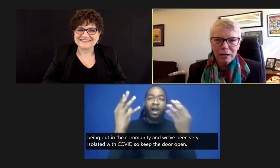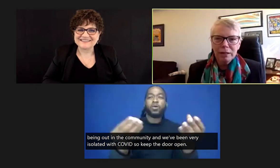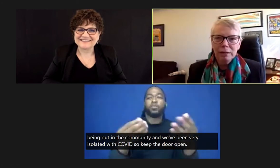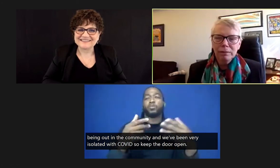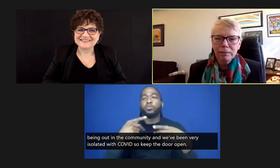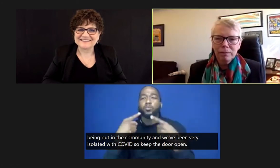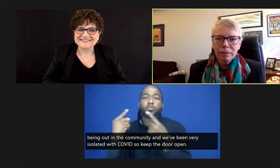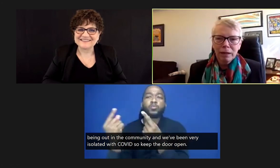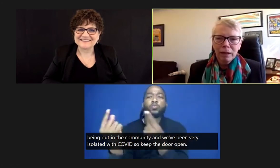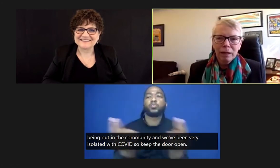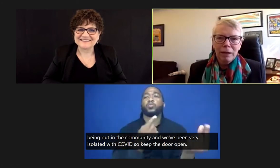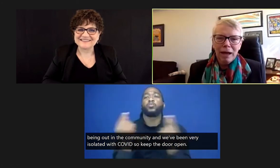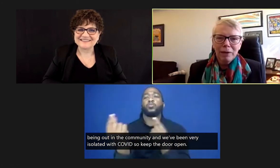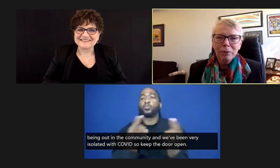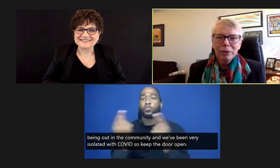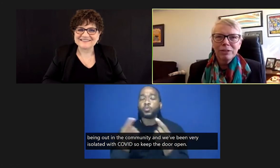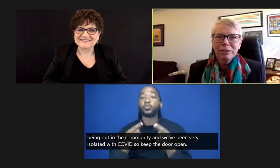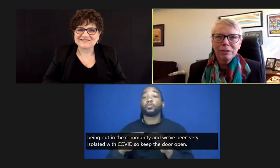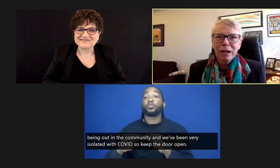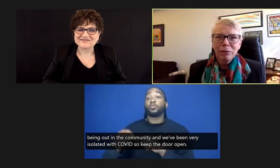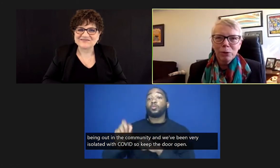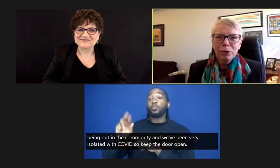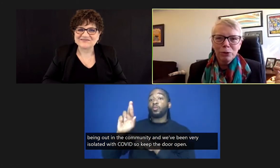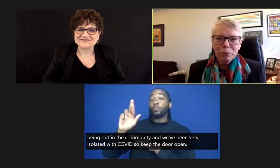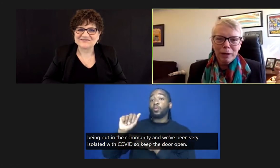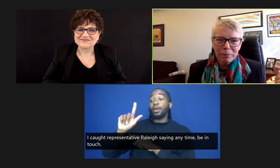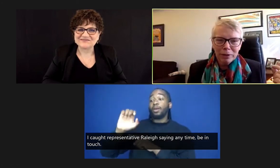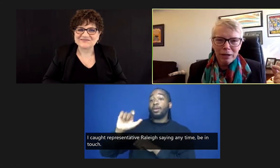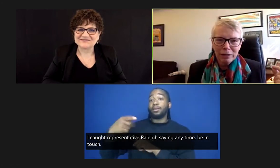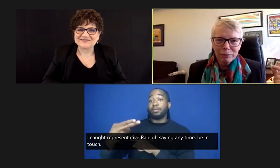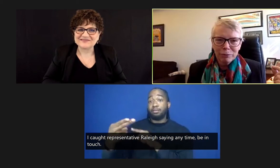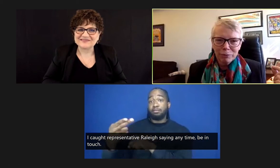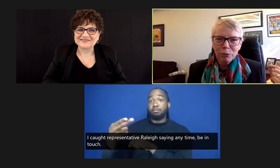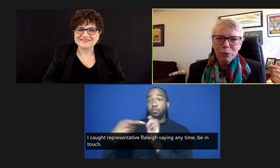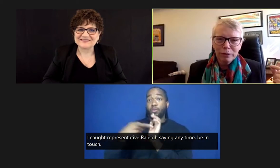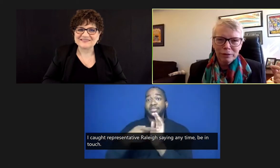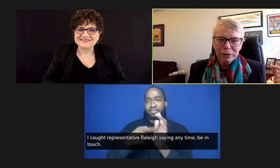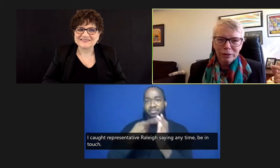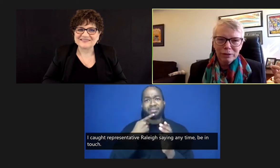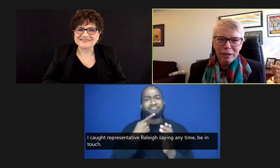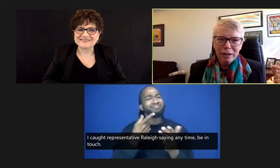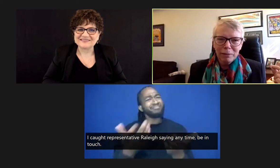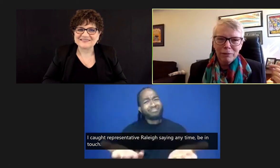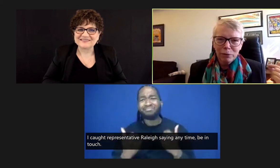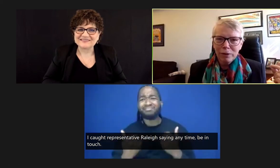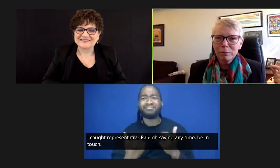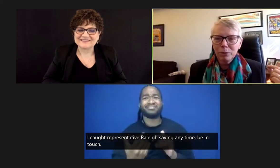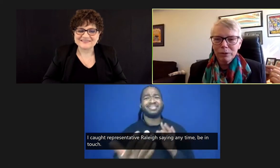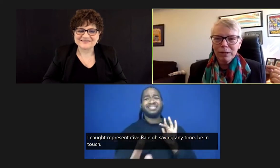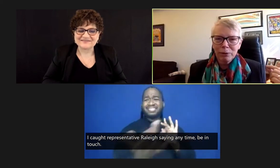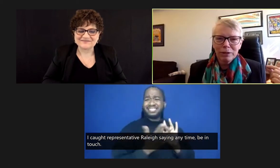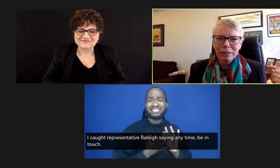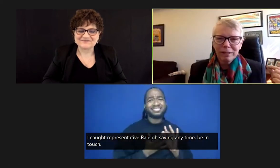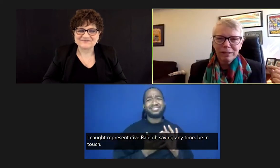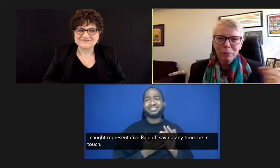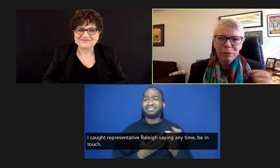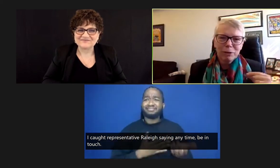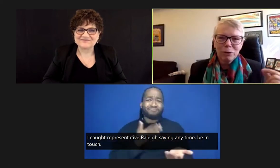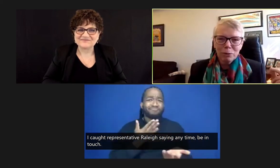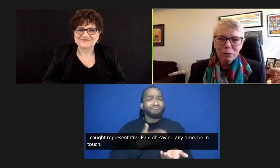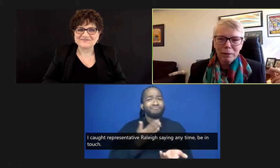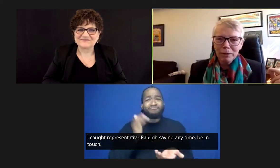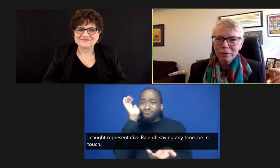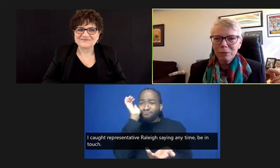touch. I wrote a newspaper column for 12 years, and my phone number was out